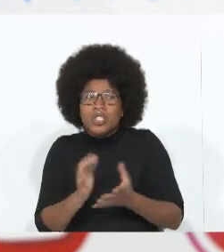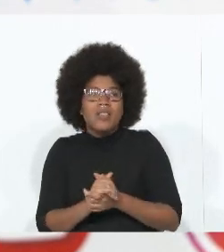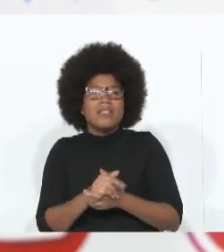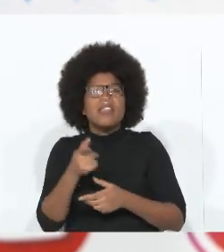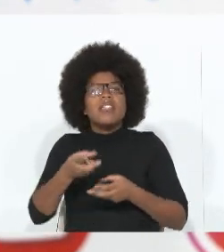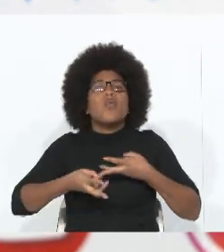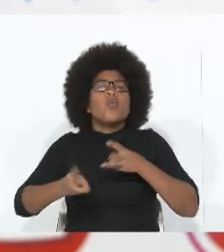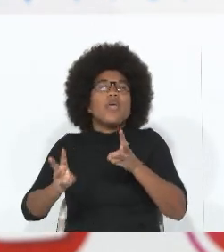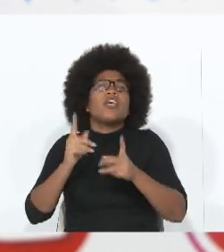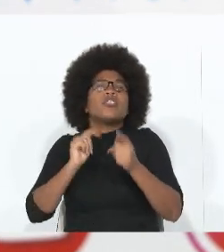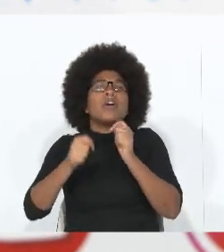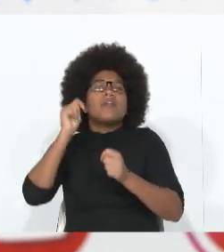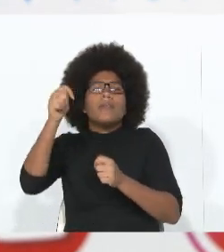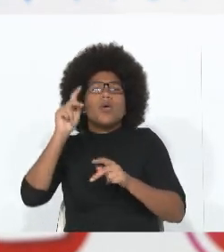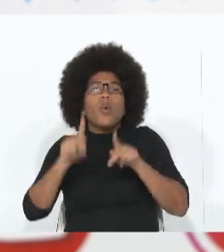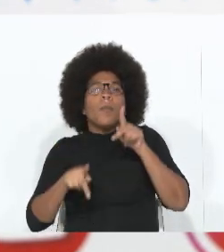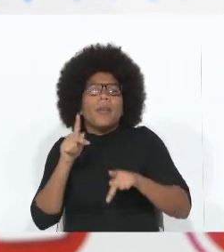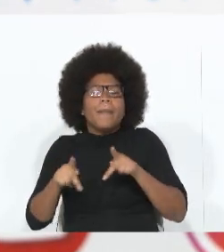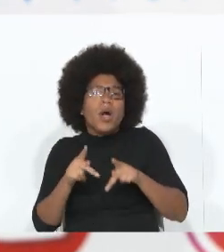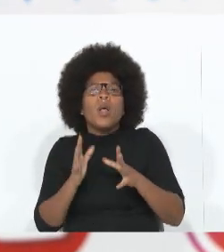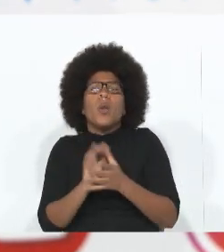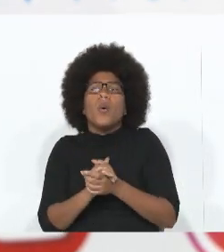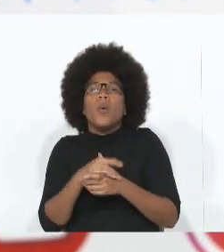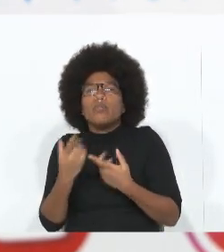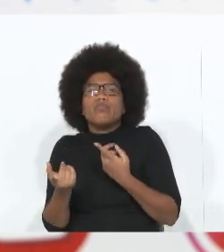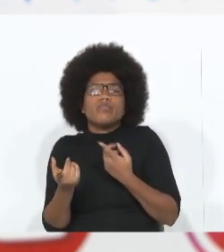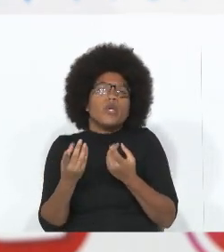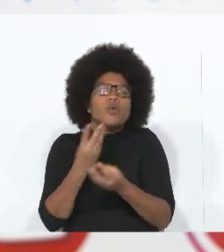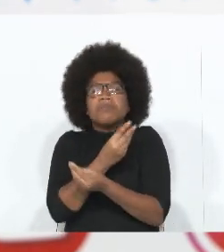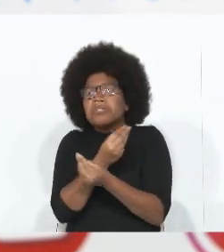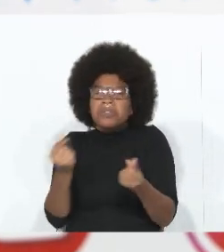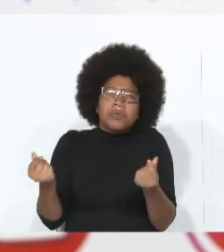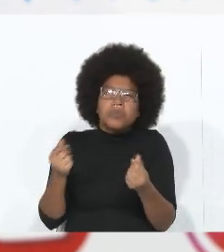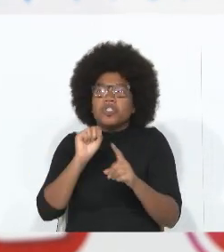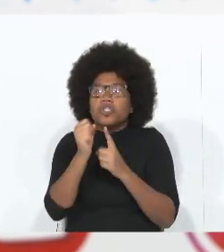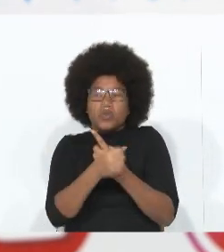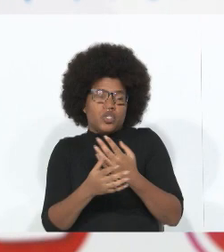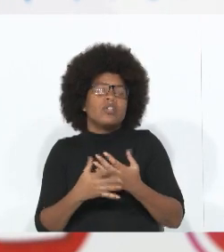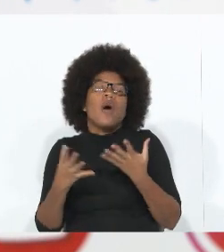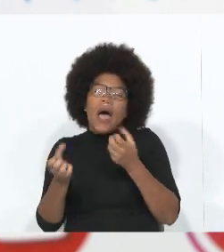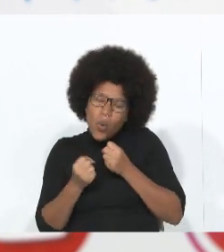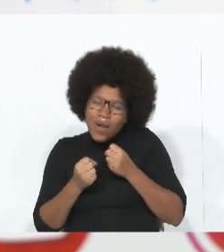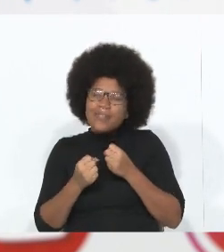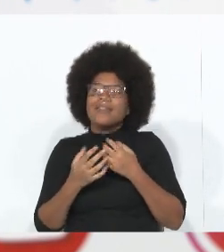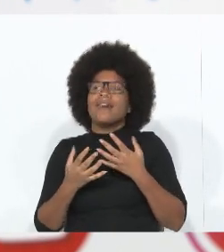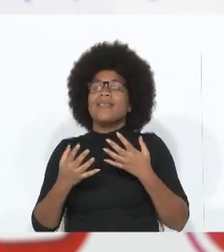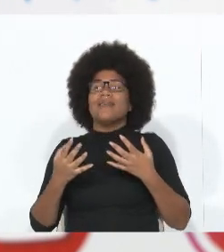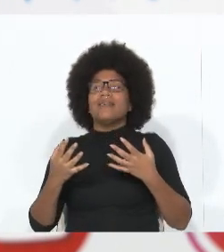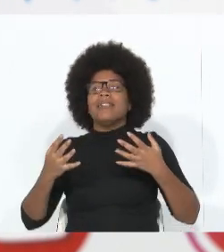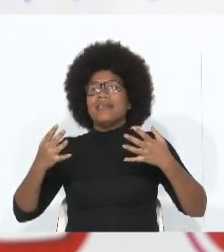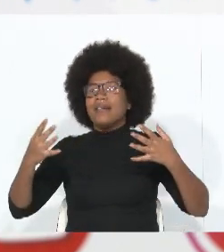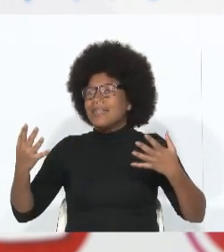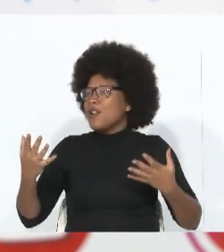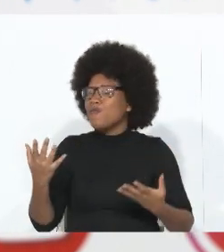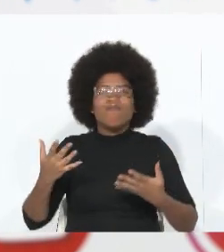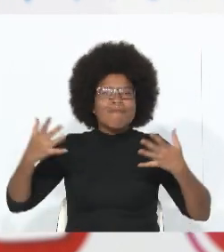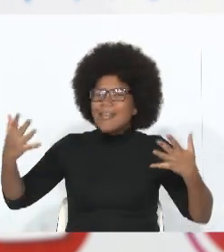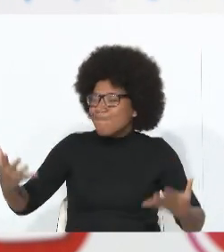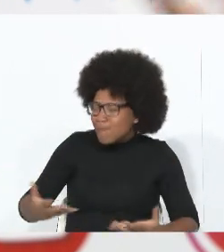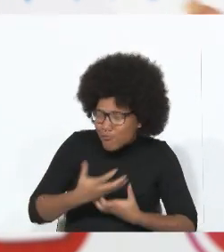not normally you would find other people deal with it in the same way. So I would want to embrace that local thing